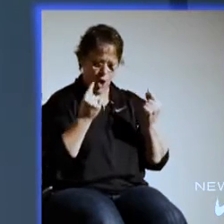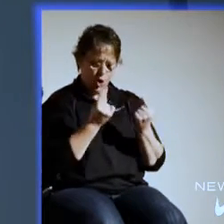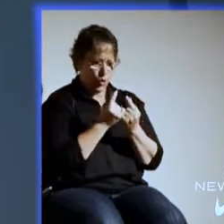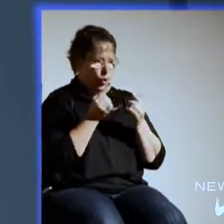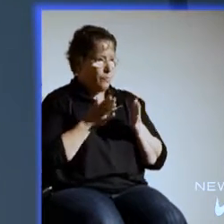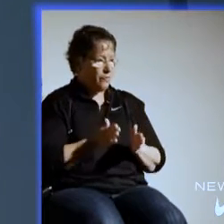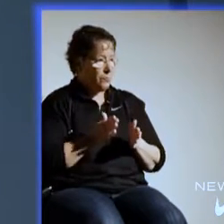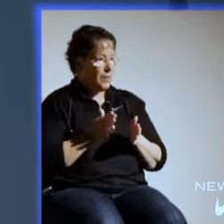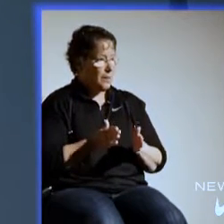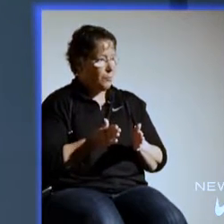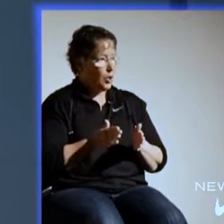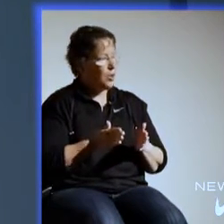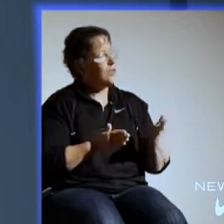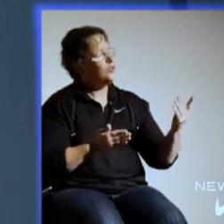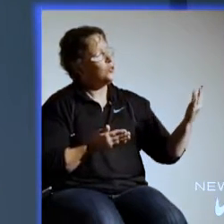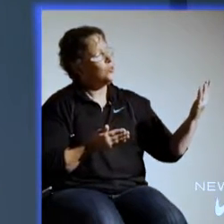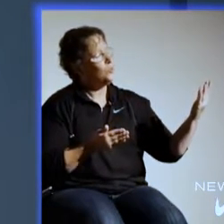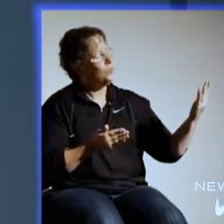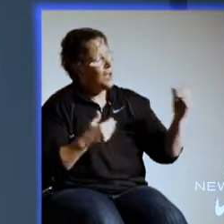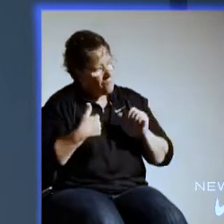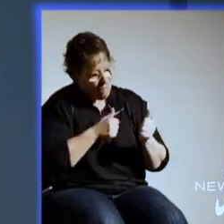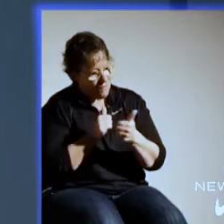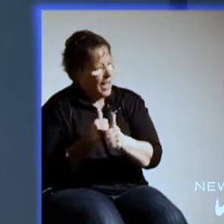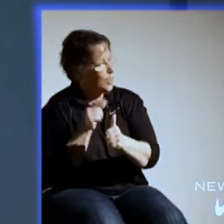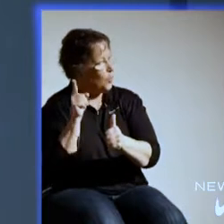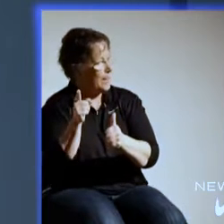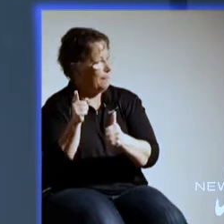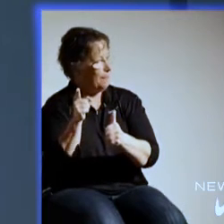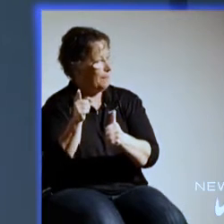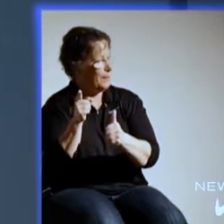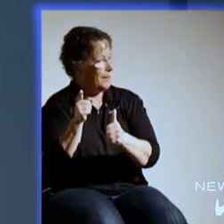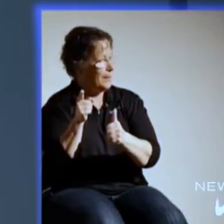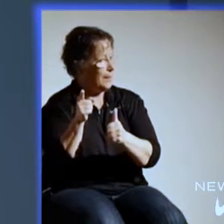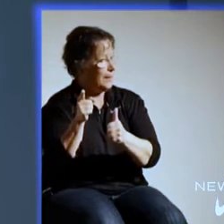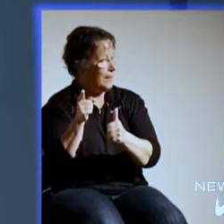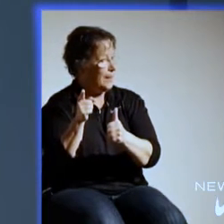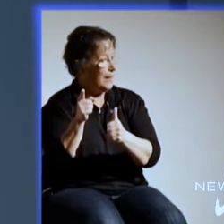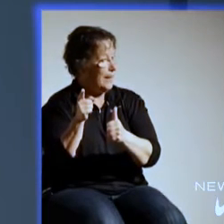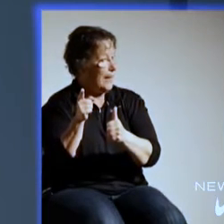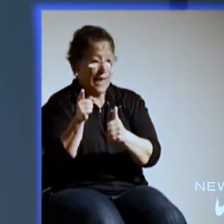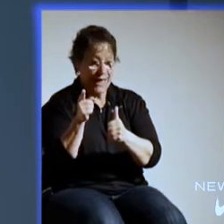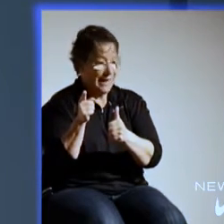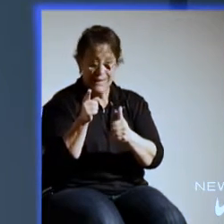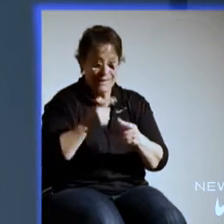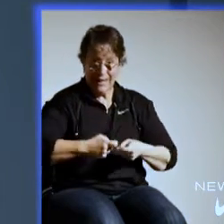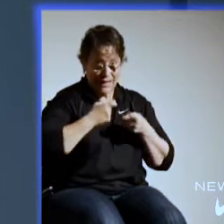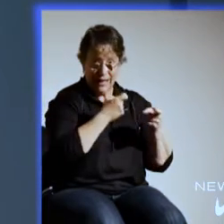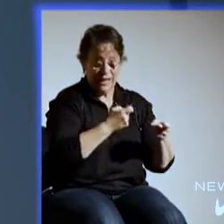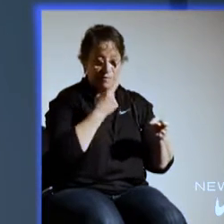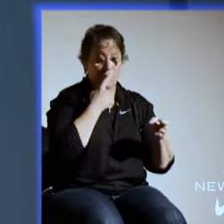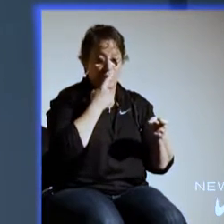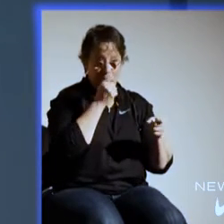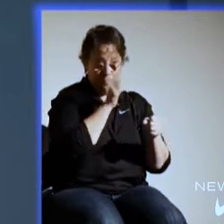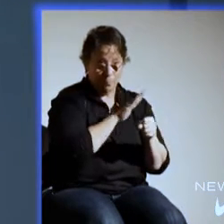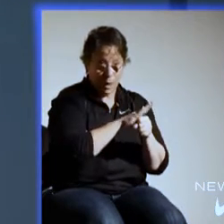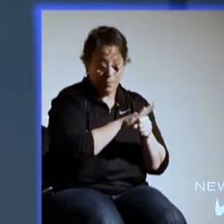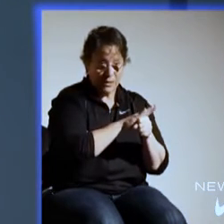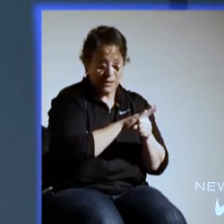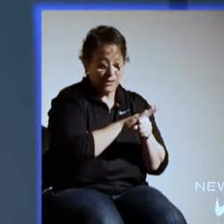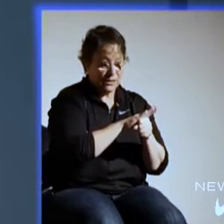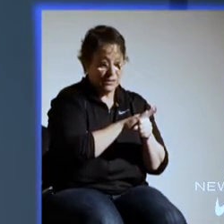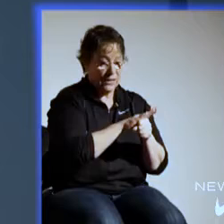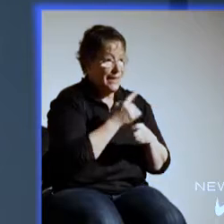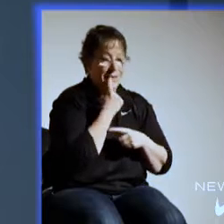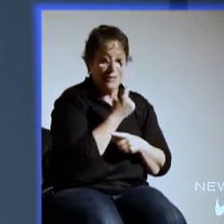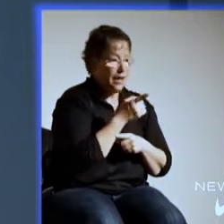diverse, to come and follow him. And he didn't give them any promises of a place to stay